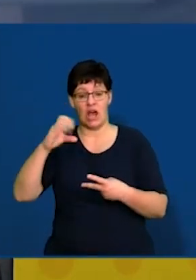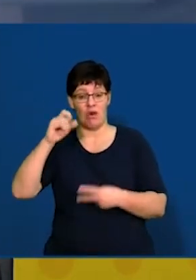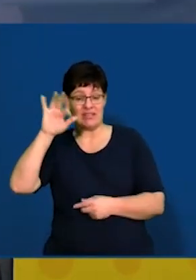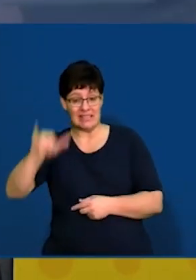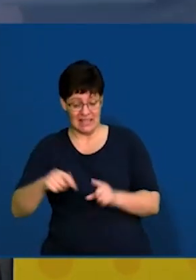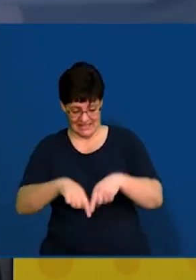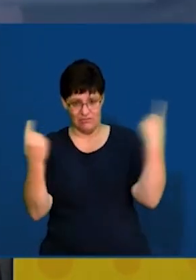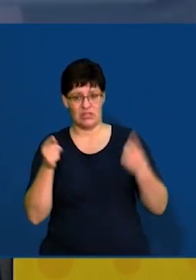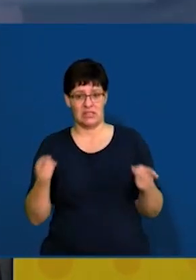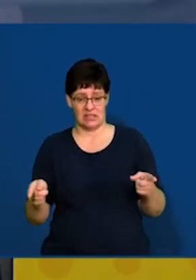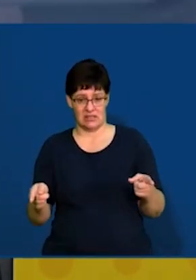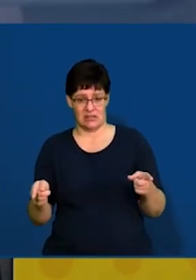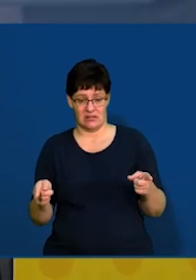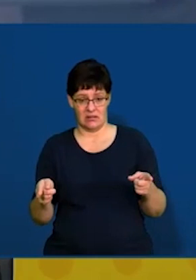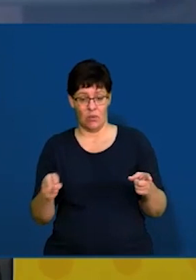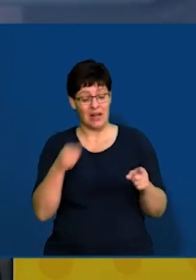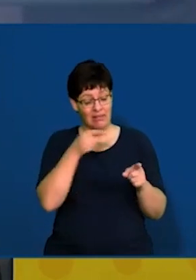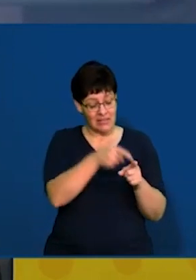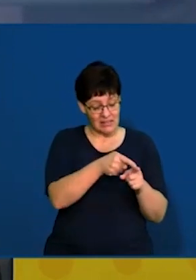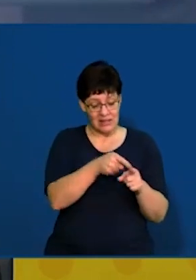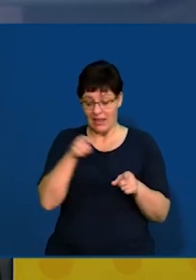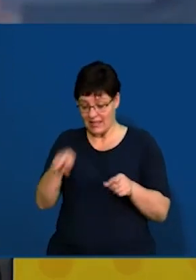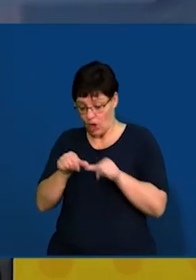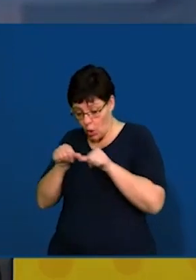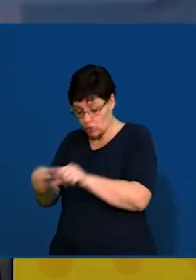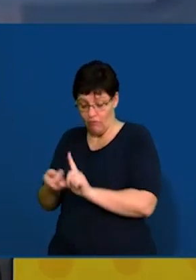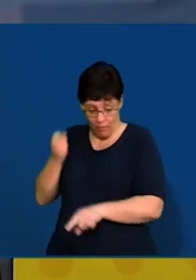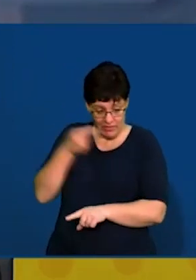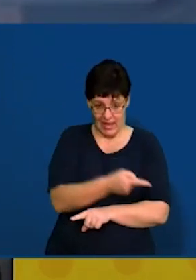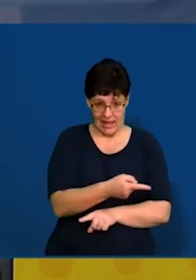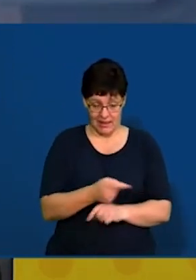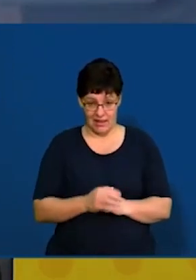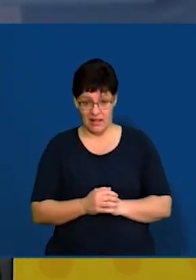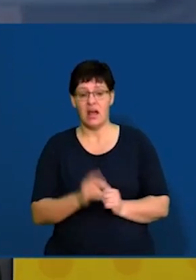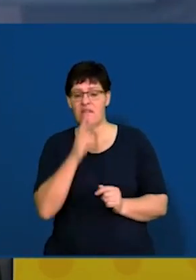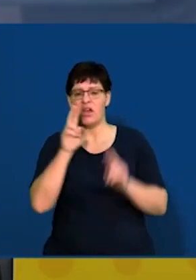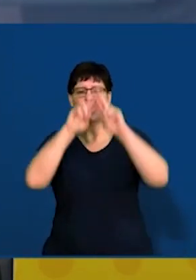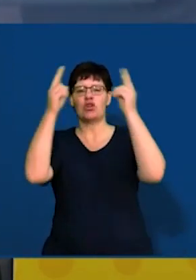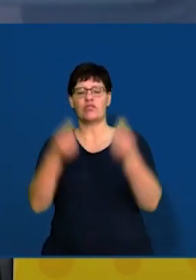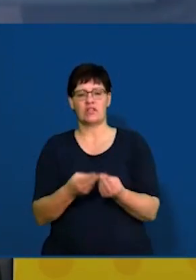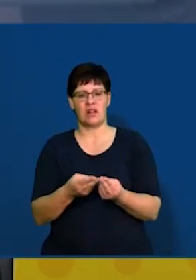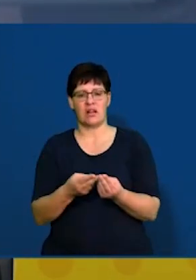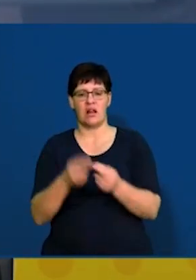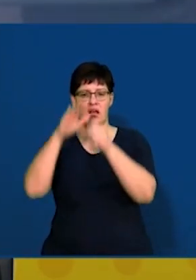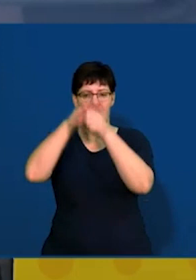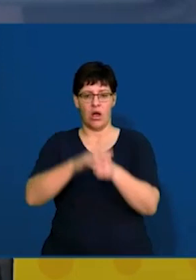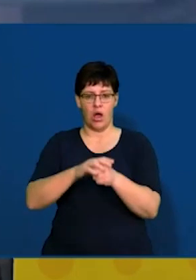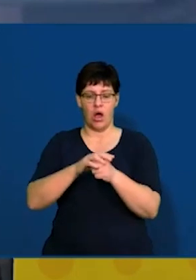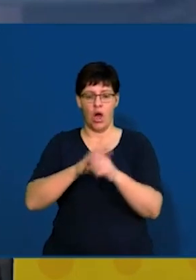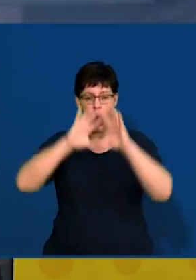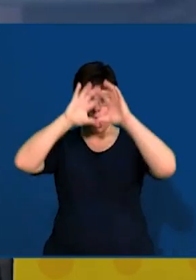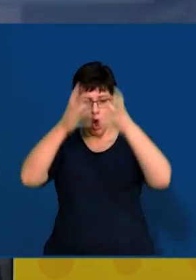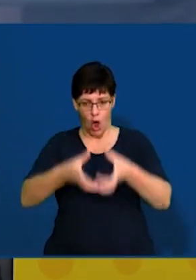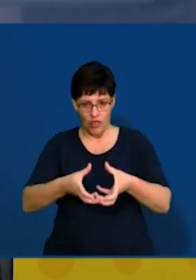a consequence of the other, okay? So if you think of it in terms of, the universal gravitation, the Earth tends to